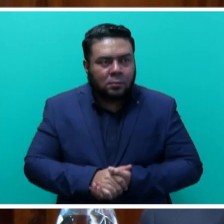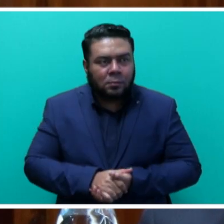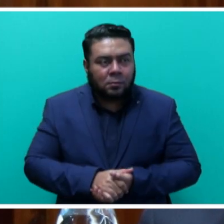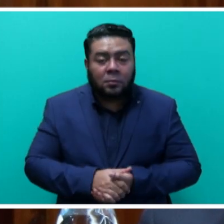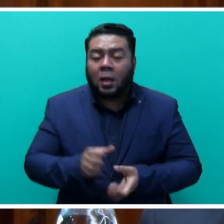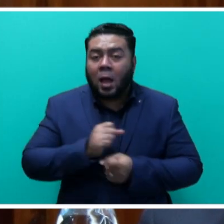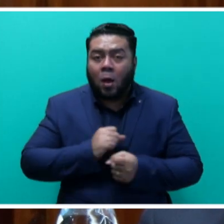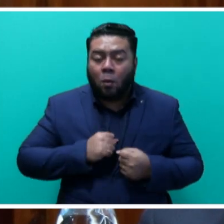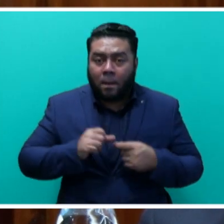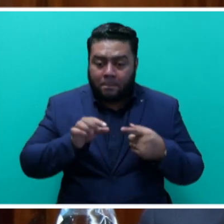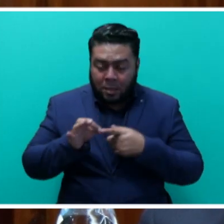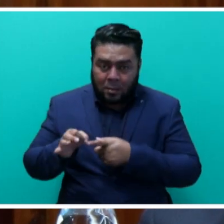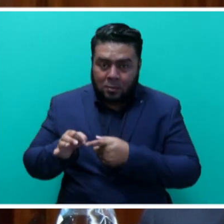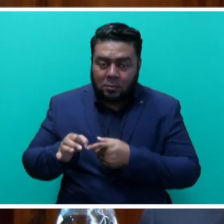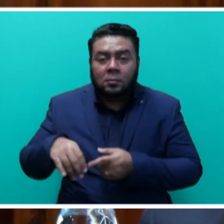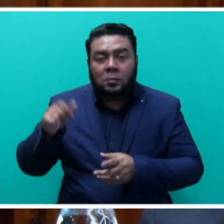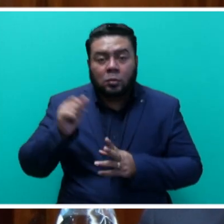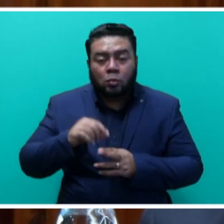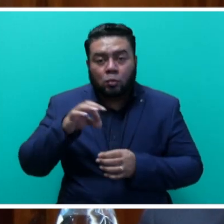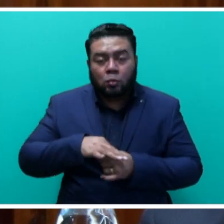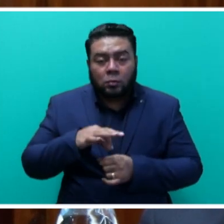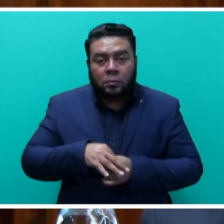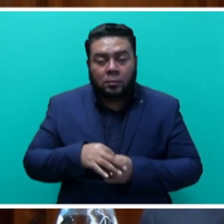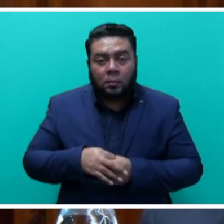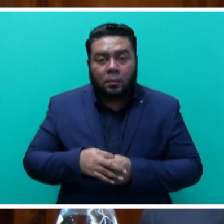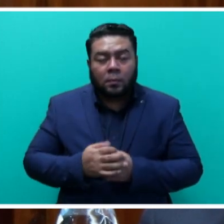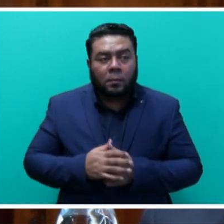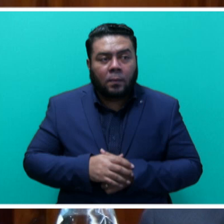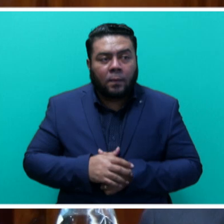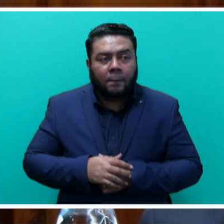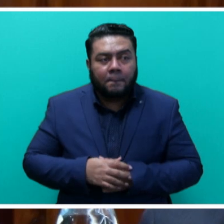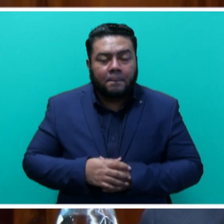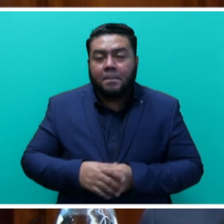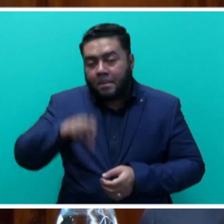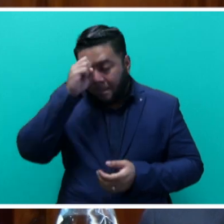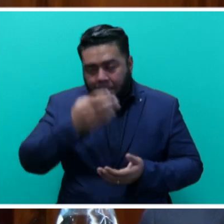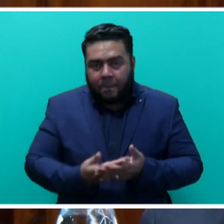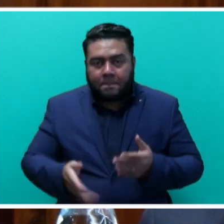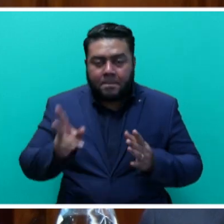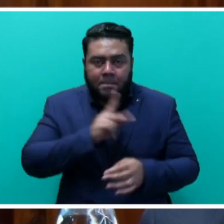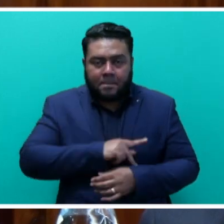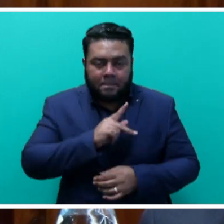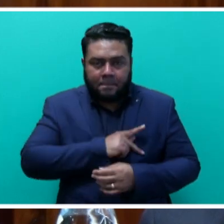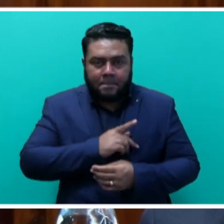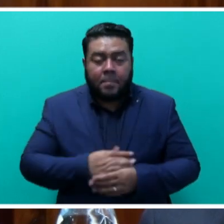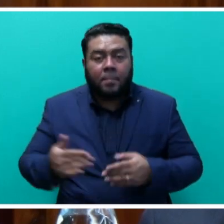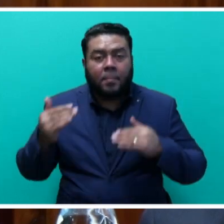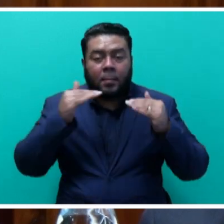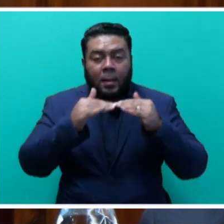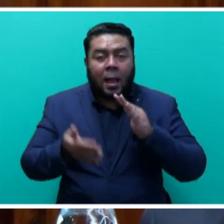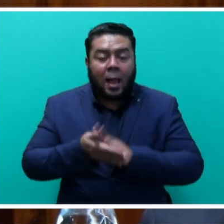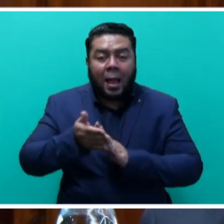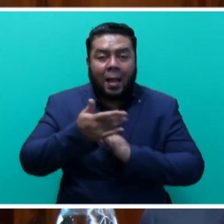Our pilots, including those involved in these incidents, are experienced professionals dedicated to the highest levels of